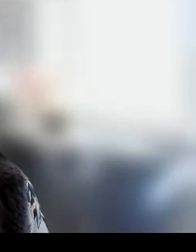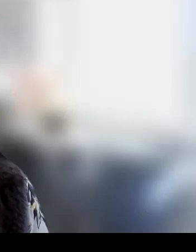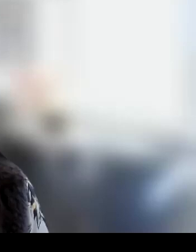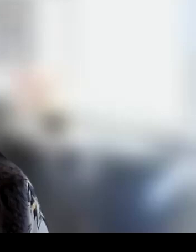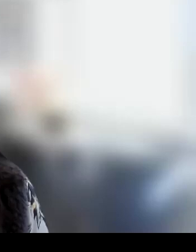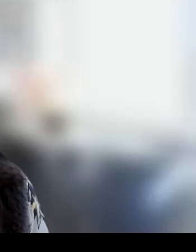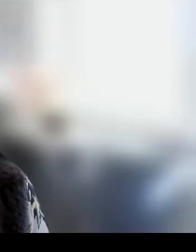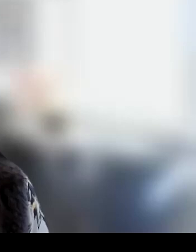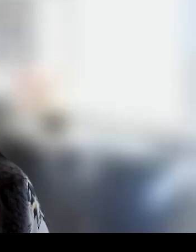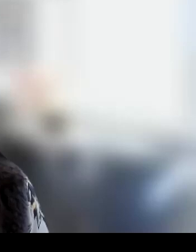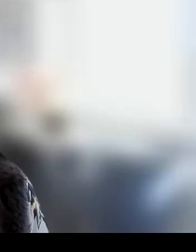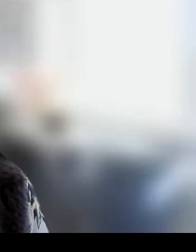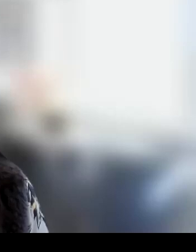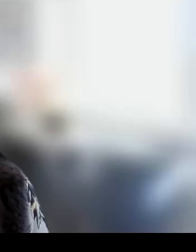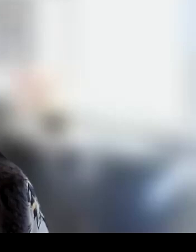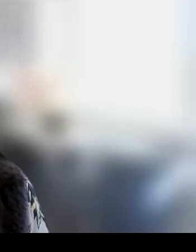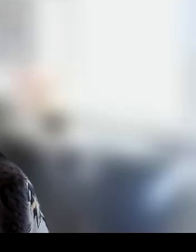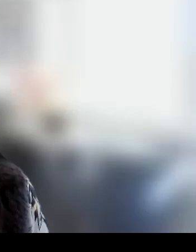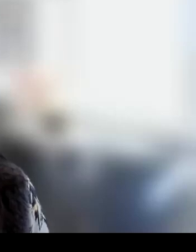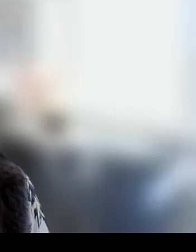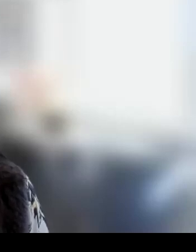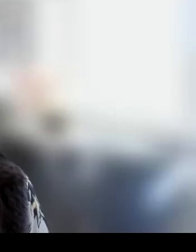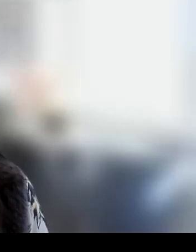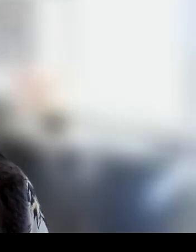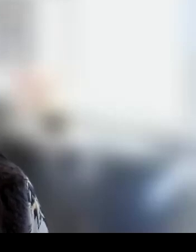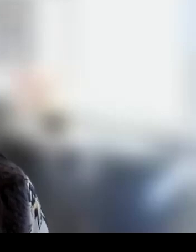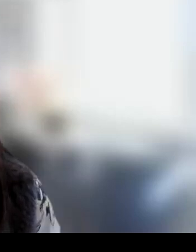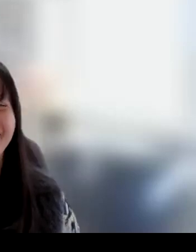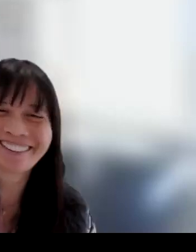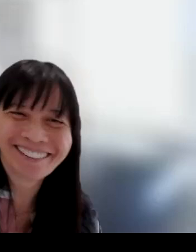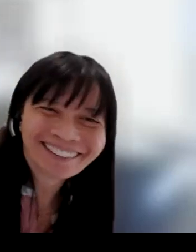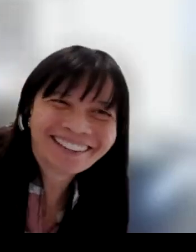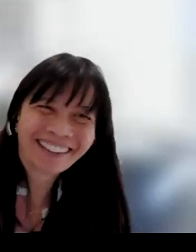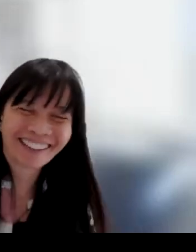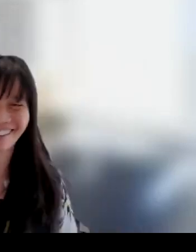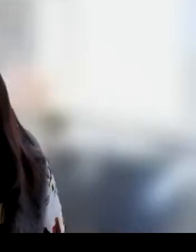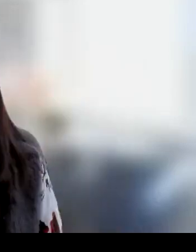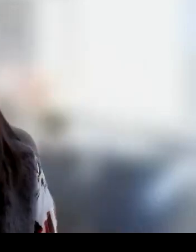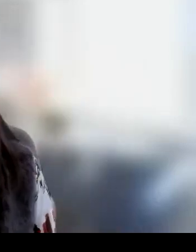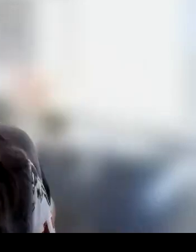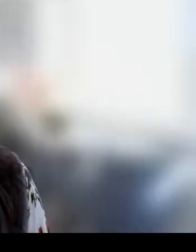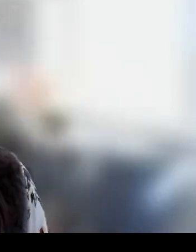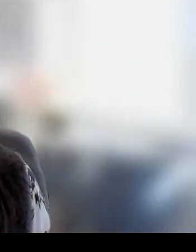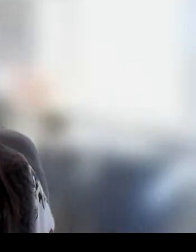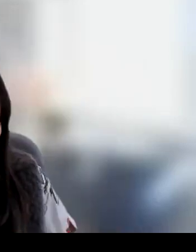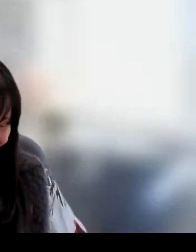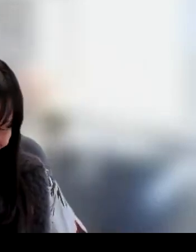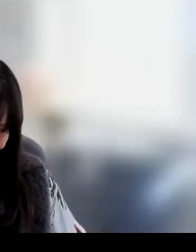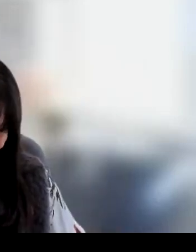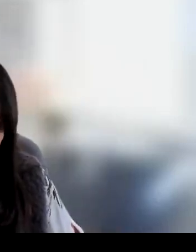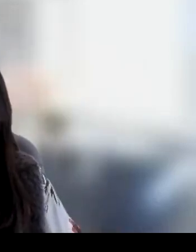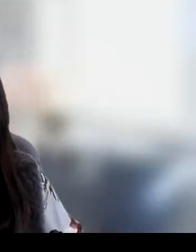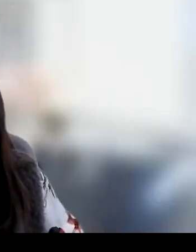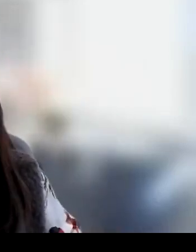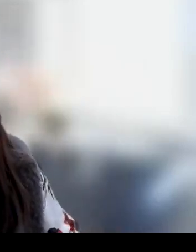through the CalZ Connect. There are more acronyms in that sentence than I can imagine, but I am sure Wynn